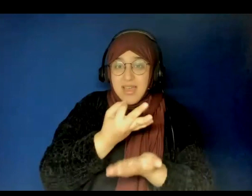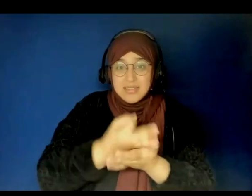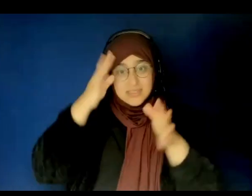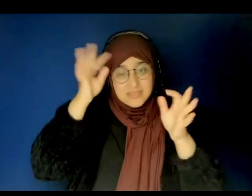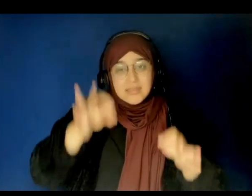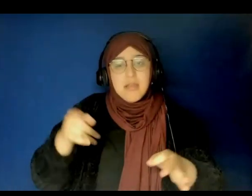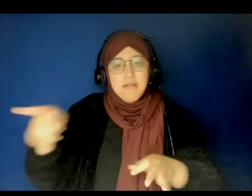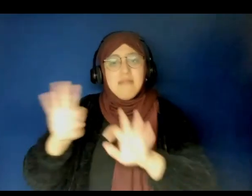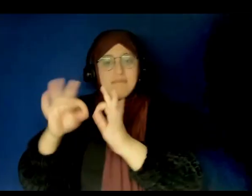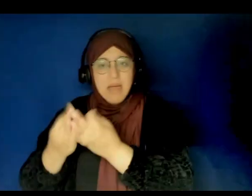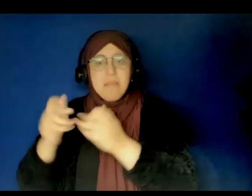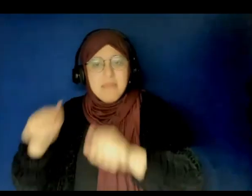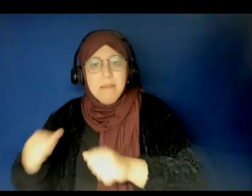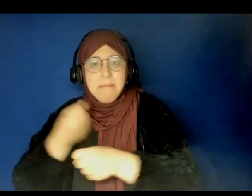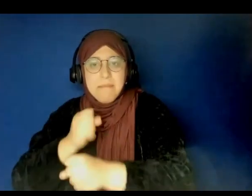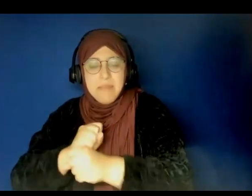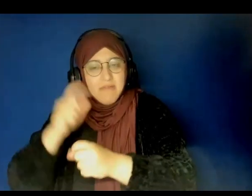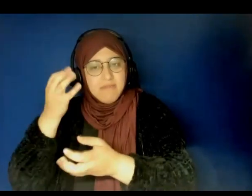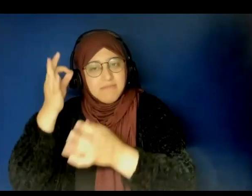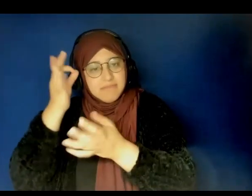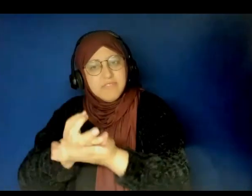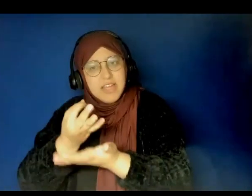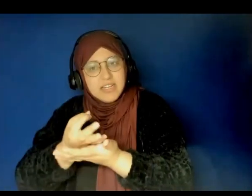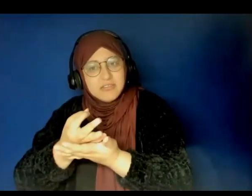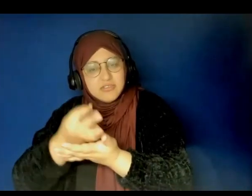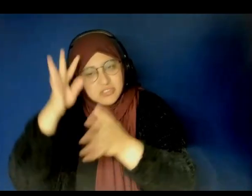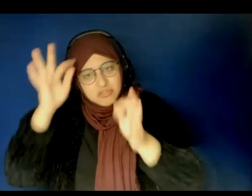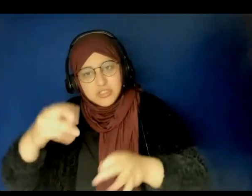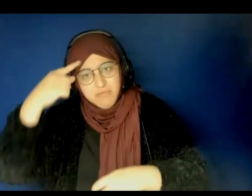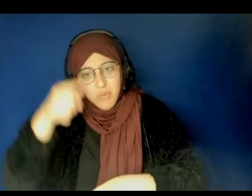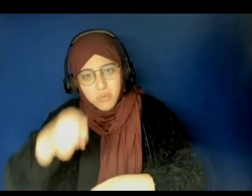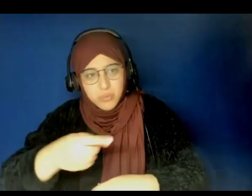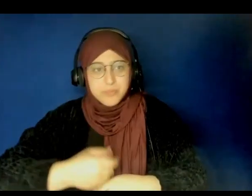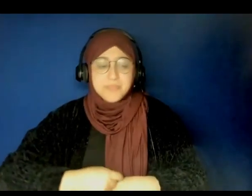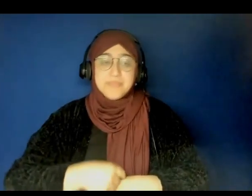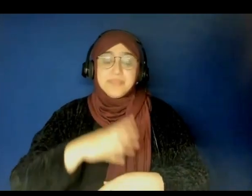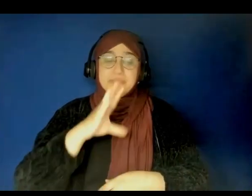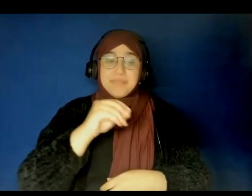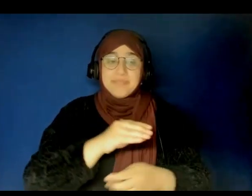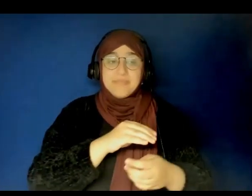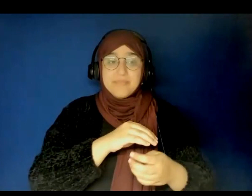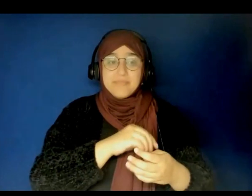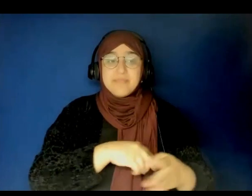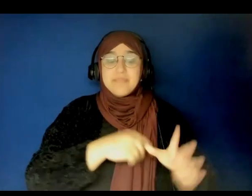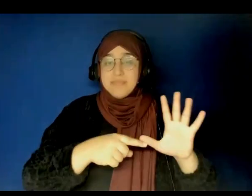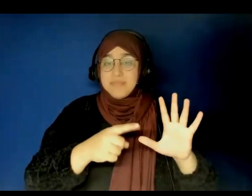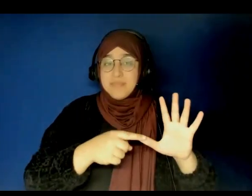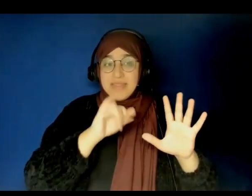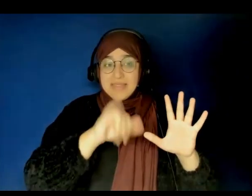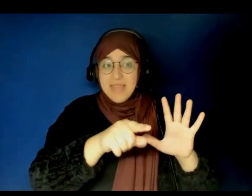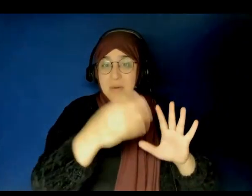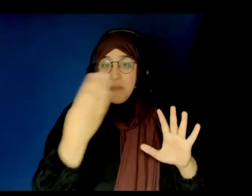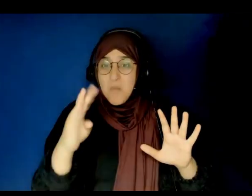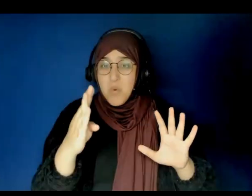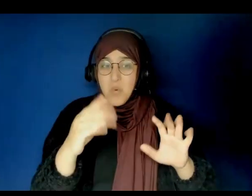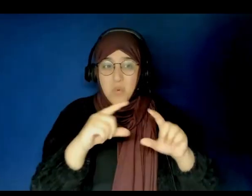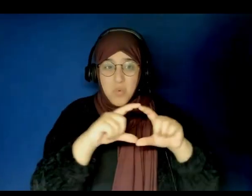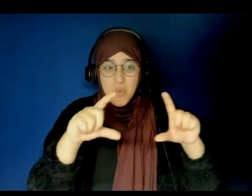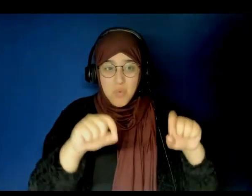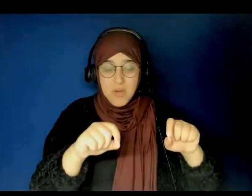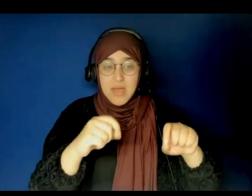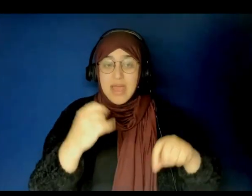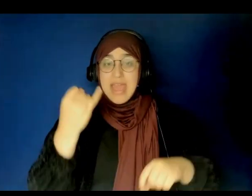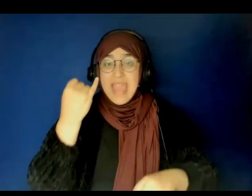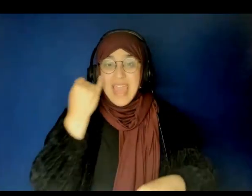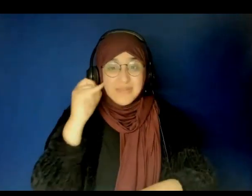trust that's here in the middle in the blue, I mentioned if needed. And the reason why I say that is because not everyone needs